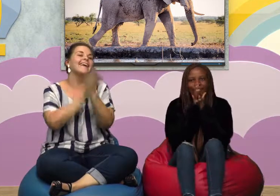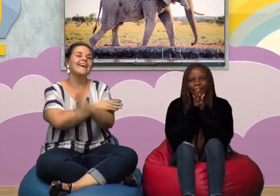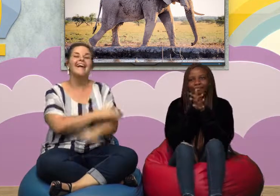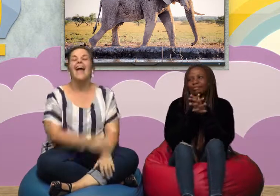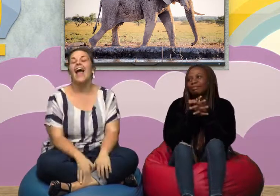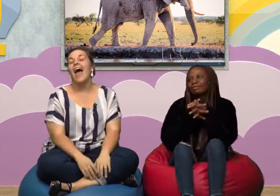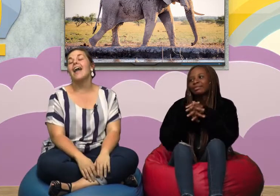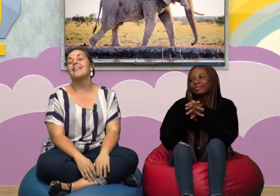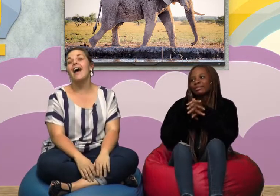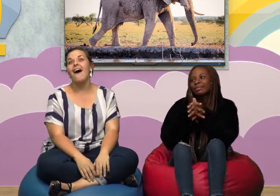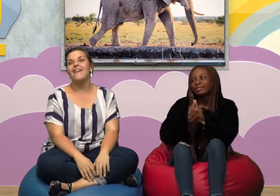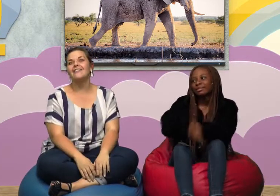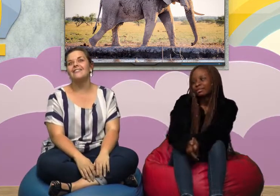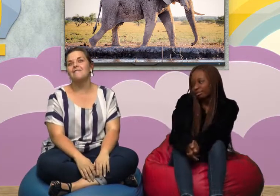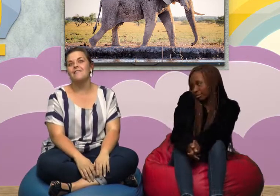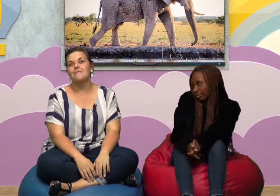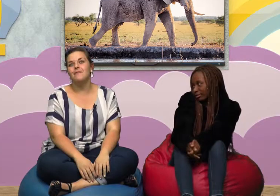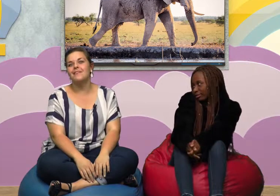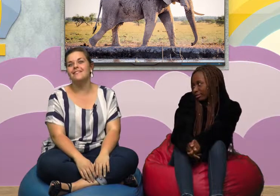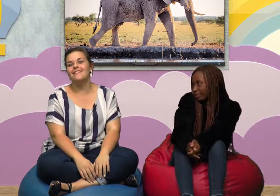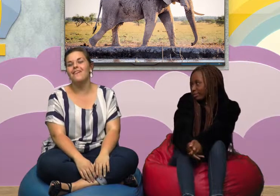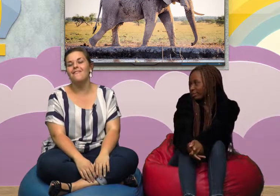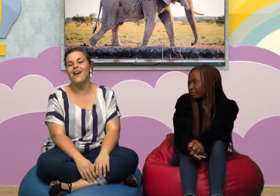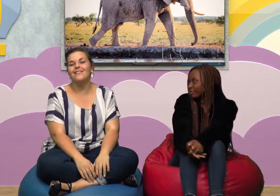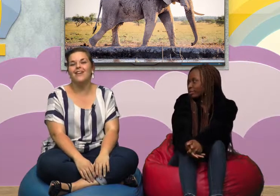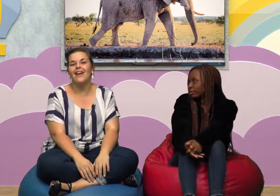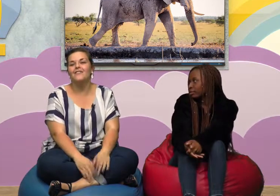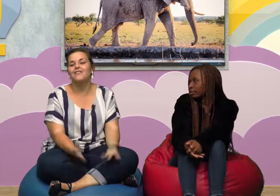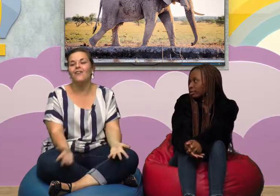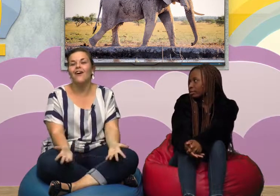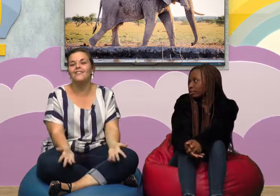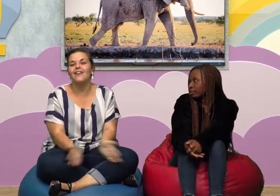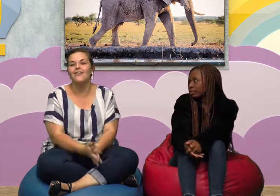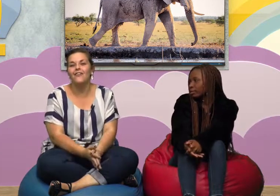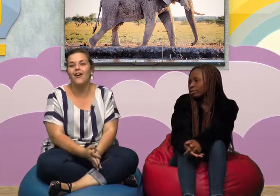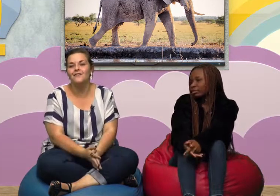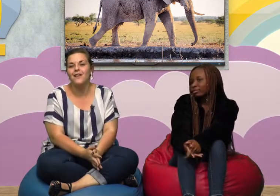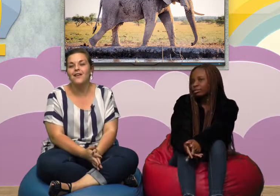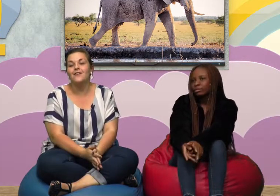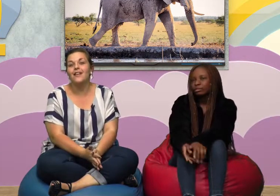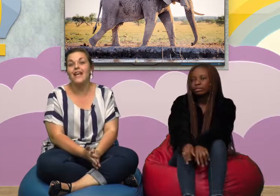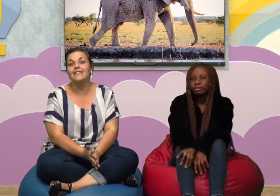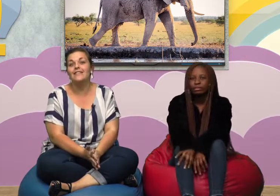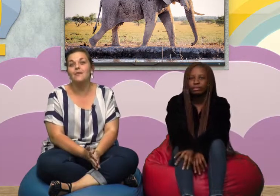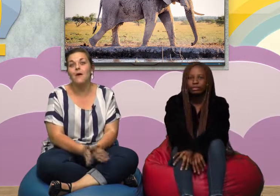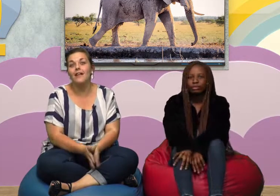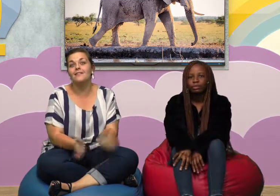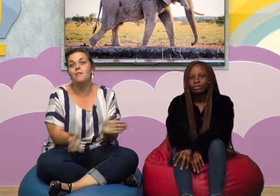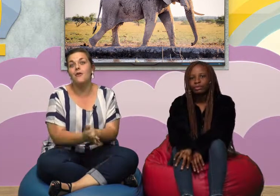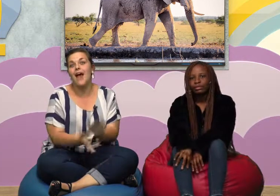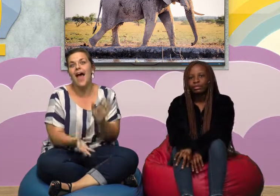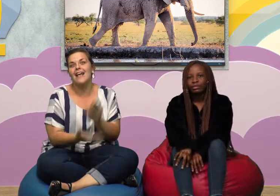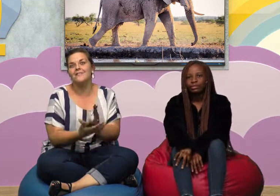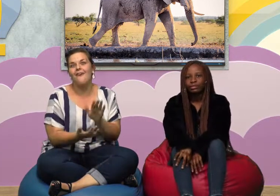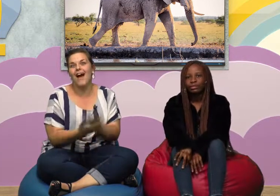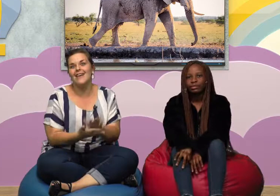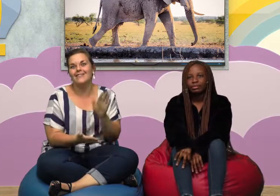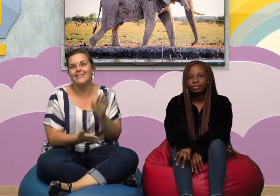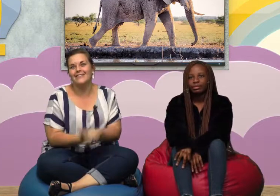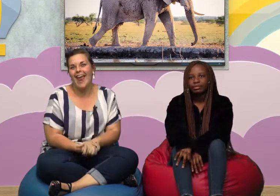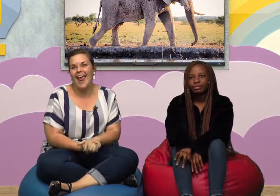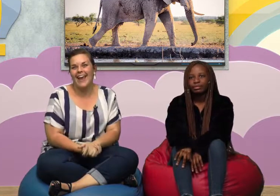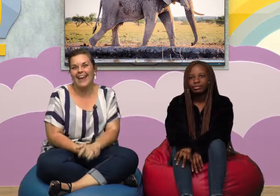hooray. And now, dear beautiful people, it's time for us to head over to arts and crafts. So let's see what Damona has for